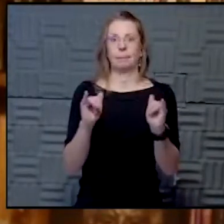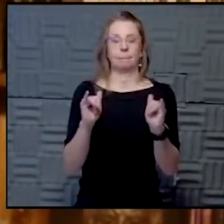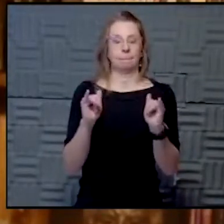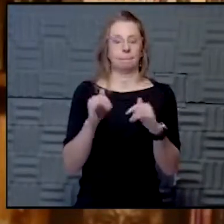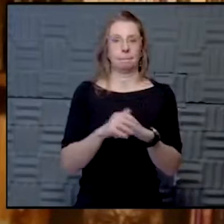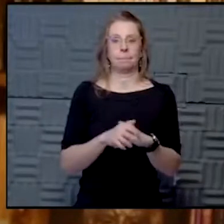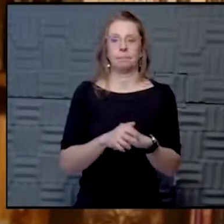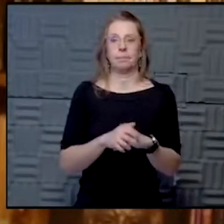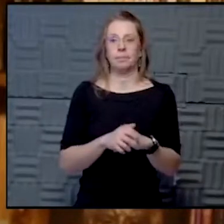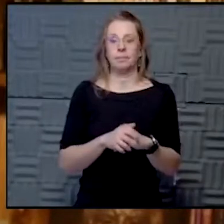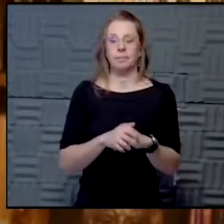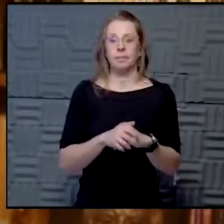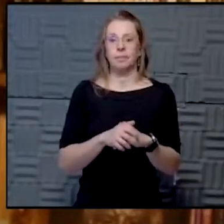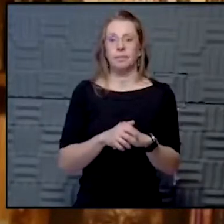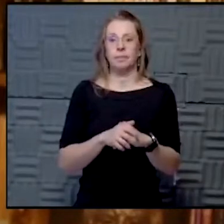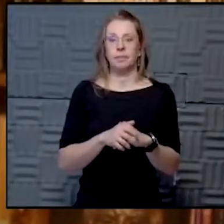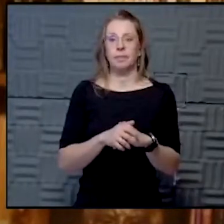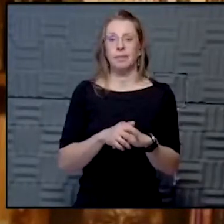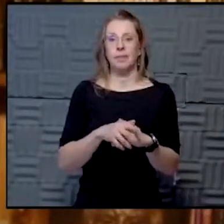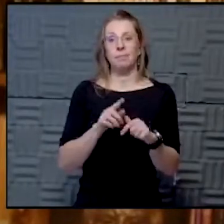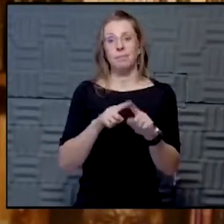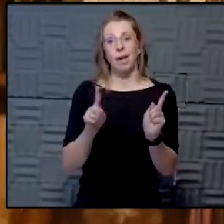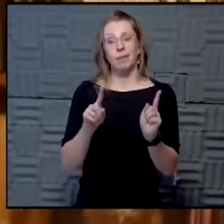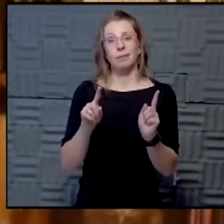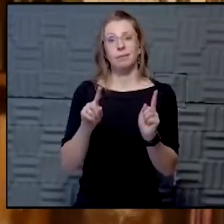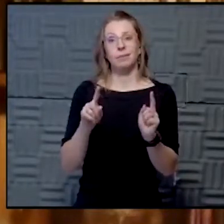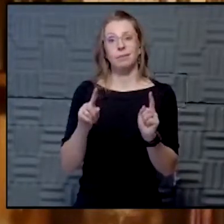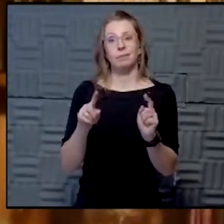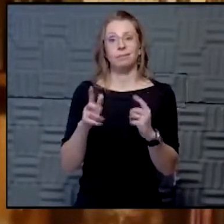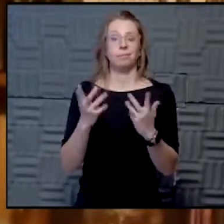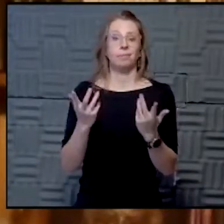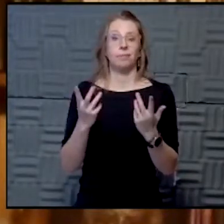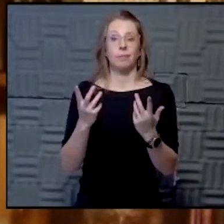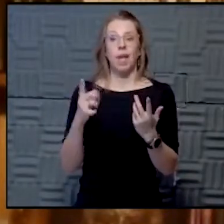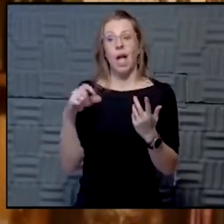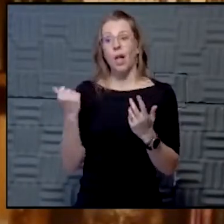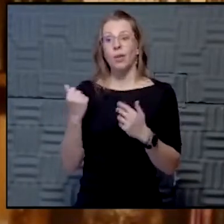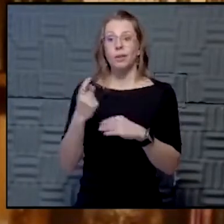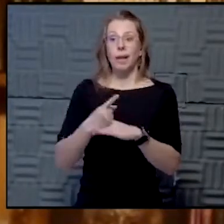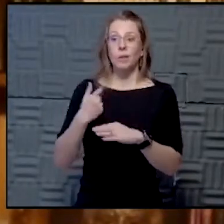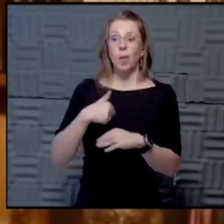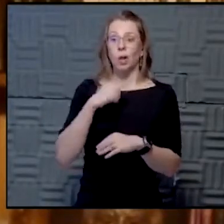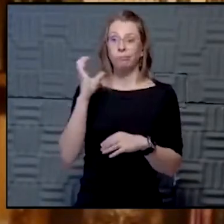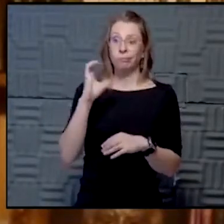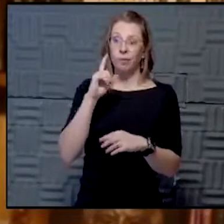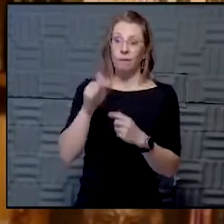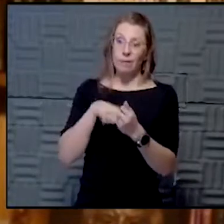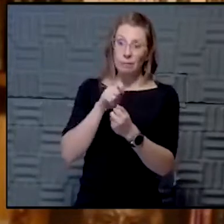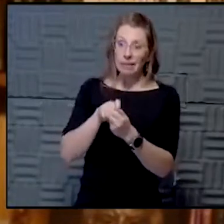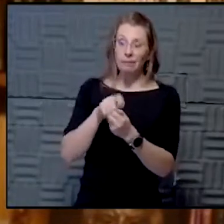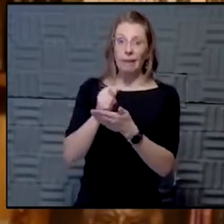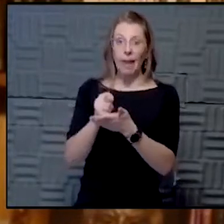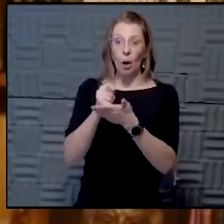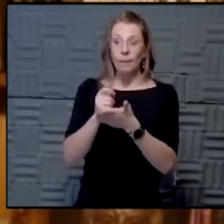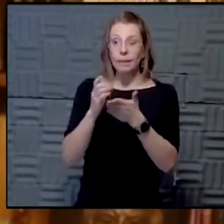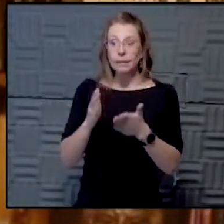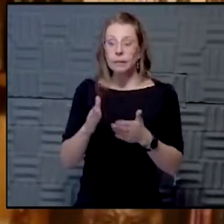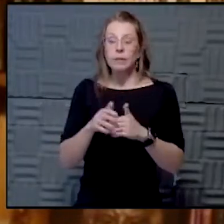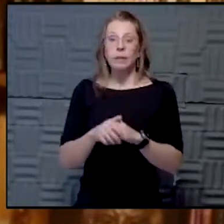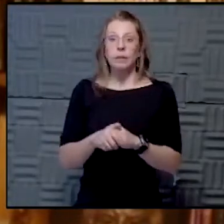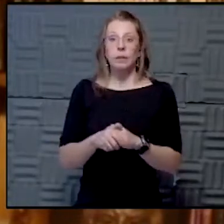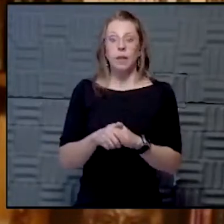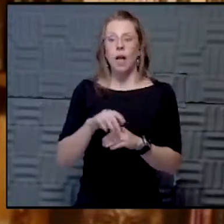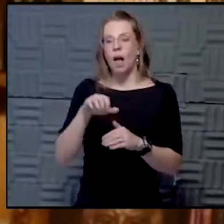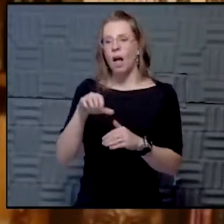often. But there's other times where we're looking for a very specific kind of therapist, and there's other factors